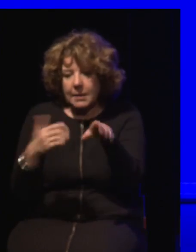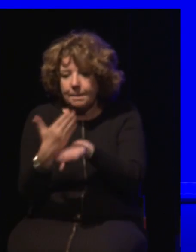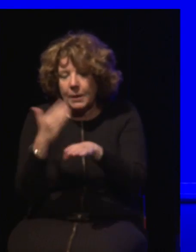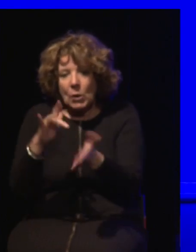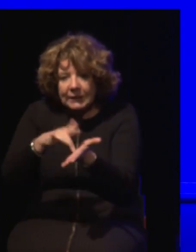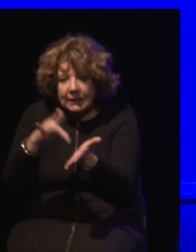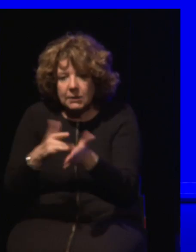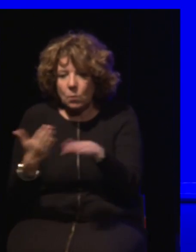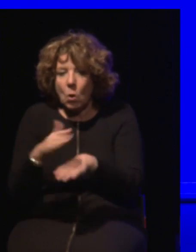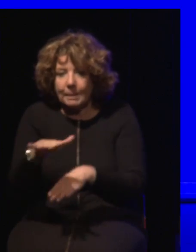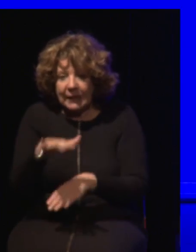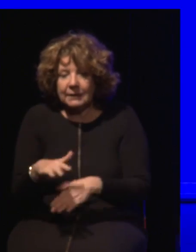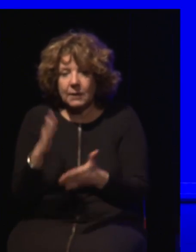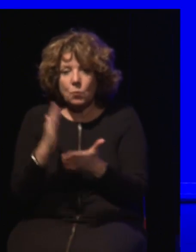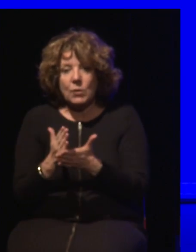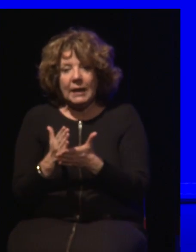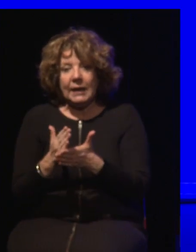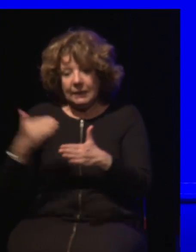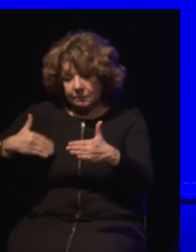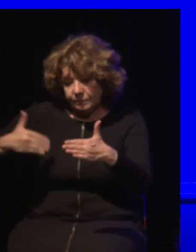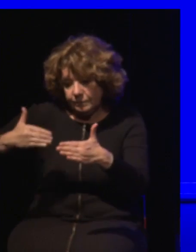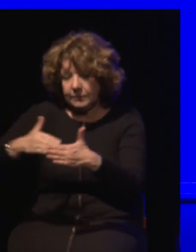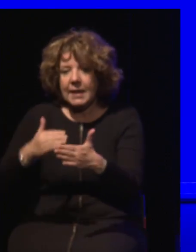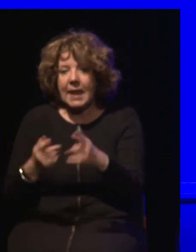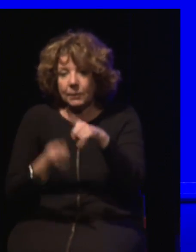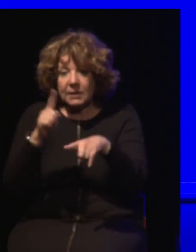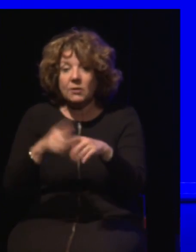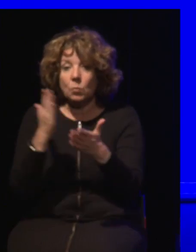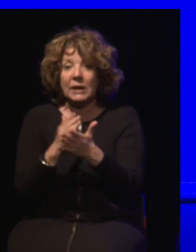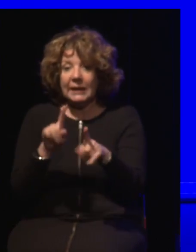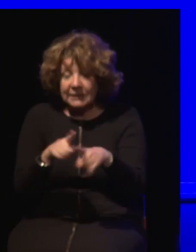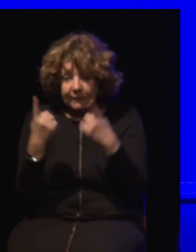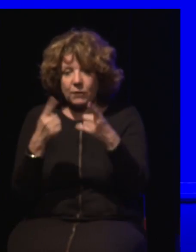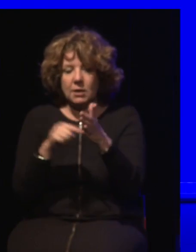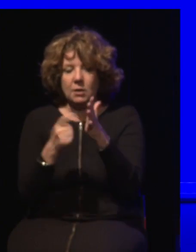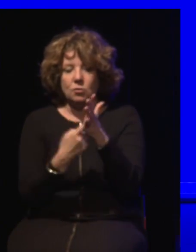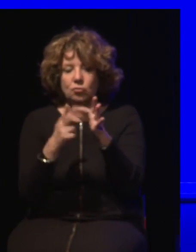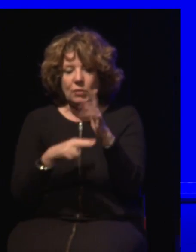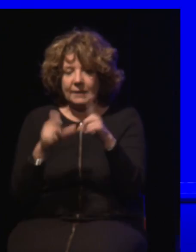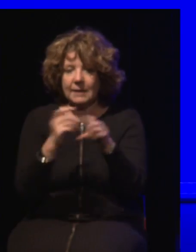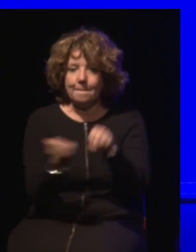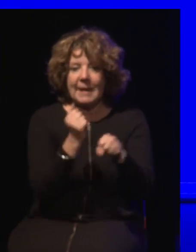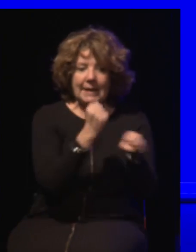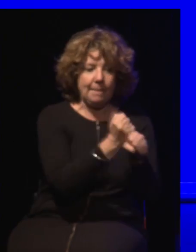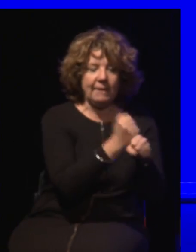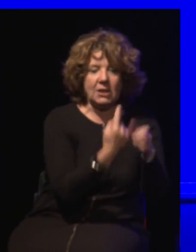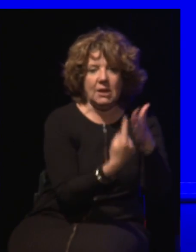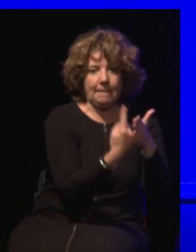and generational expectations are just a few of the converging trends driving gamified experiences.